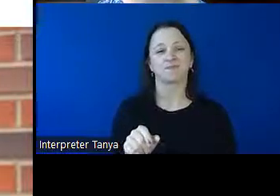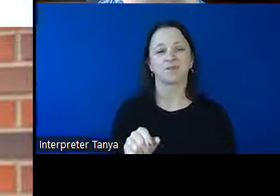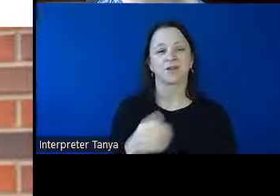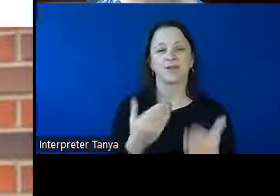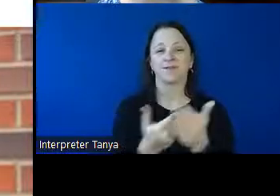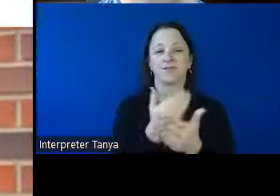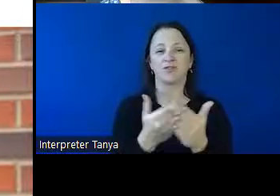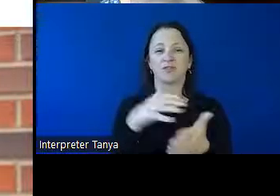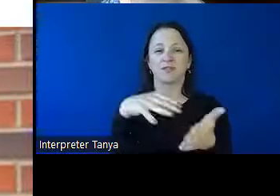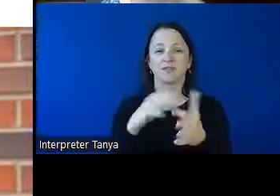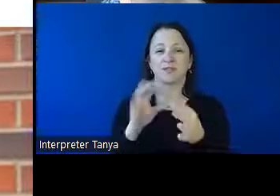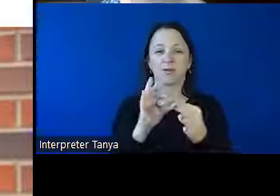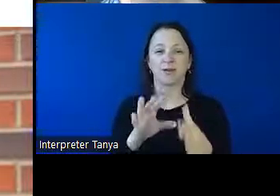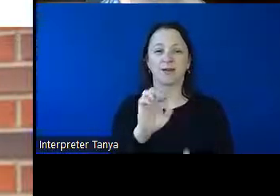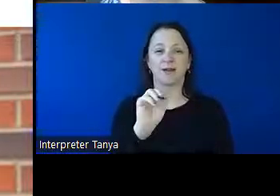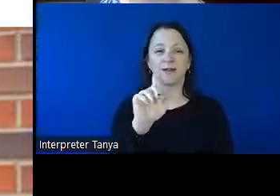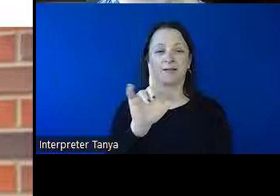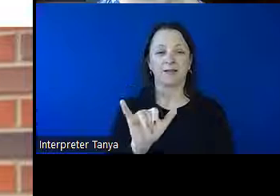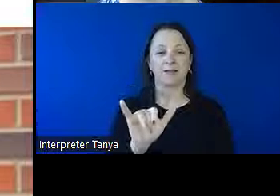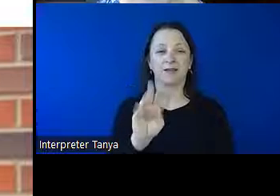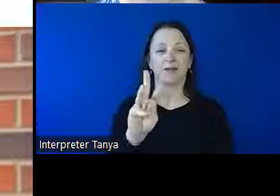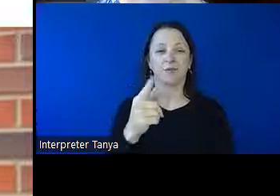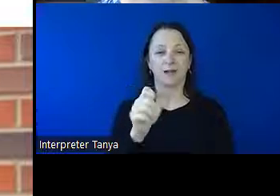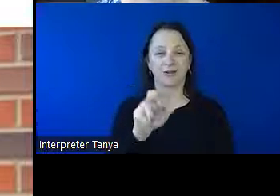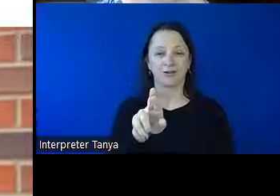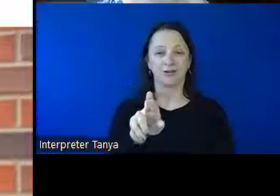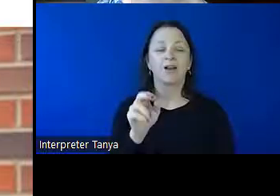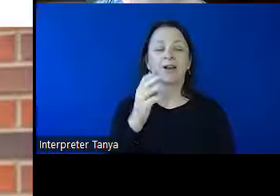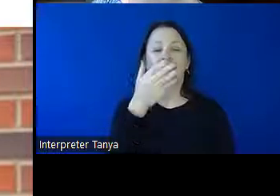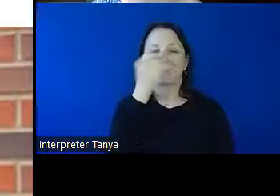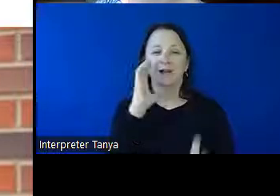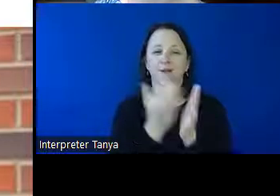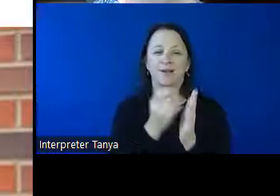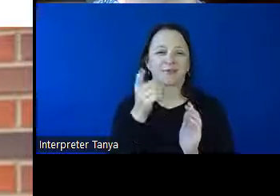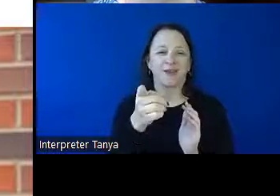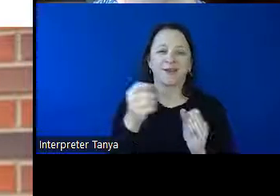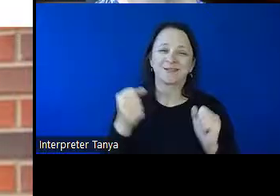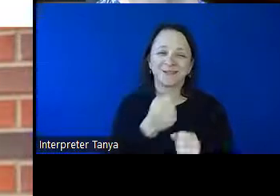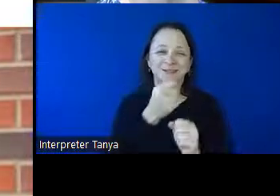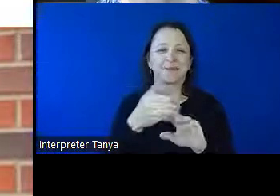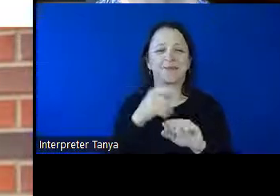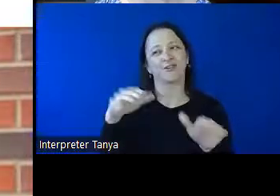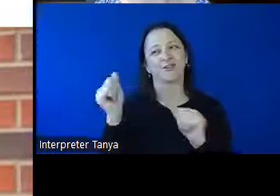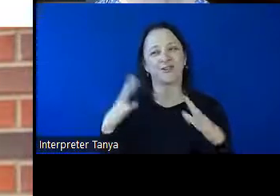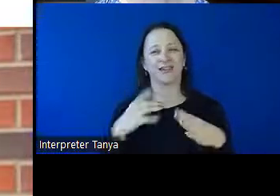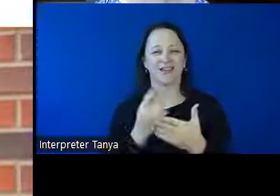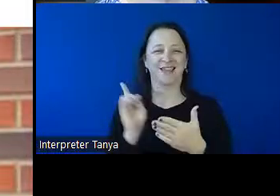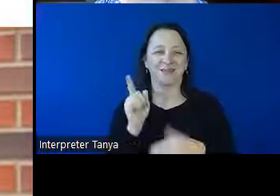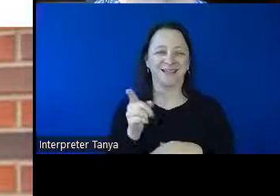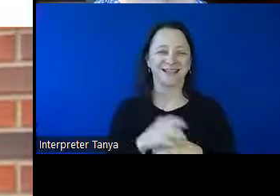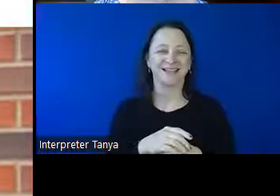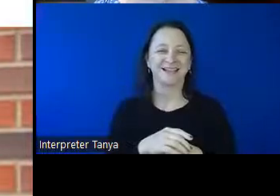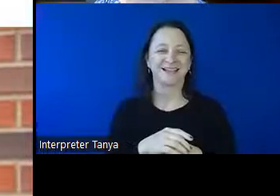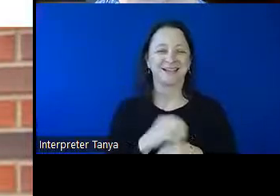new study coordinator. Her name is Emily Wagner, and unfortunately, I forgot to grab a picture of her before she went on vacation last week.